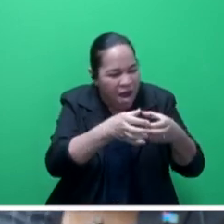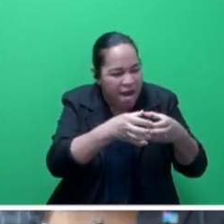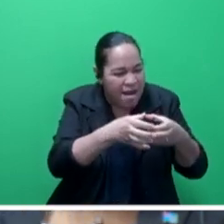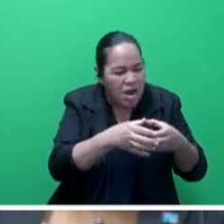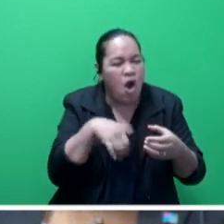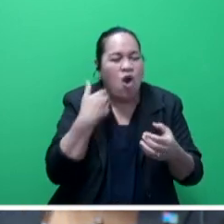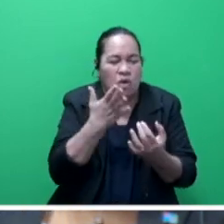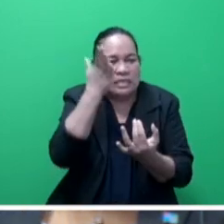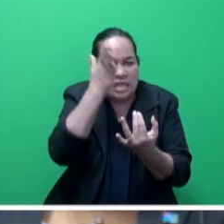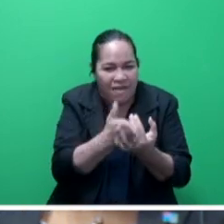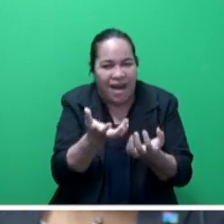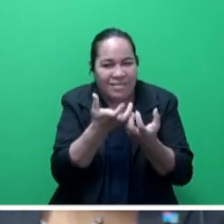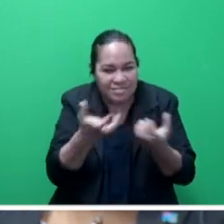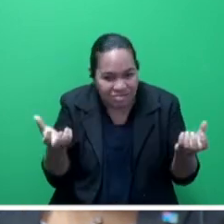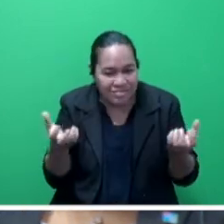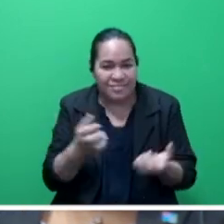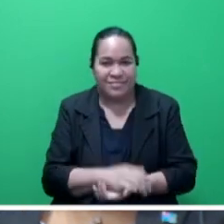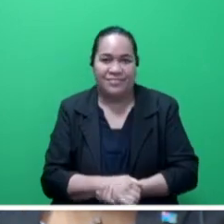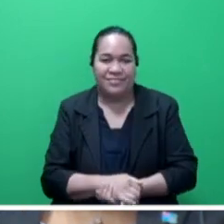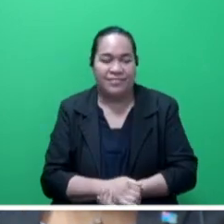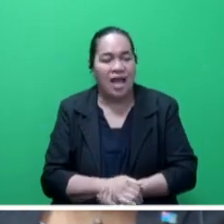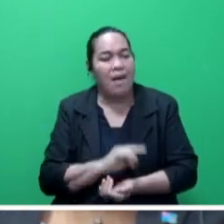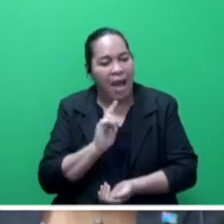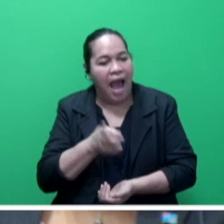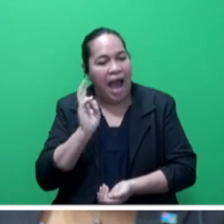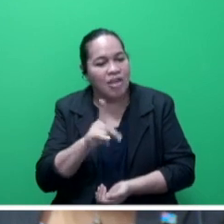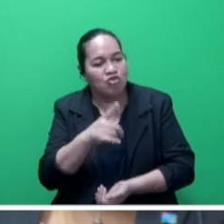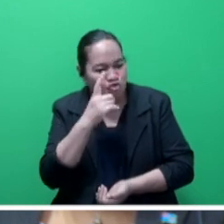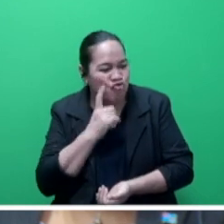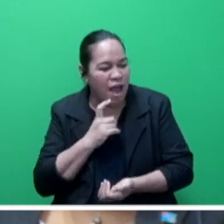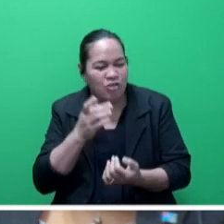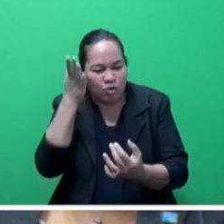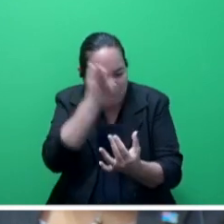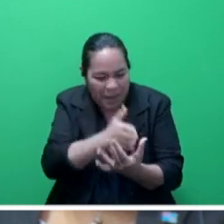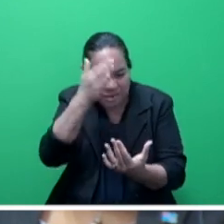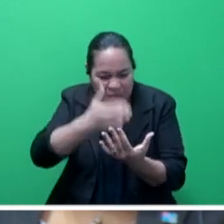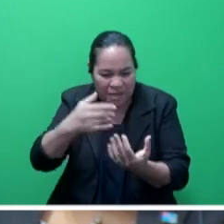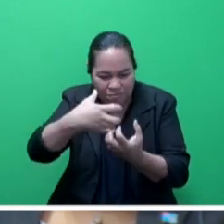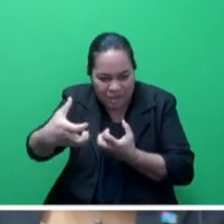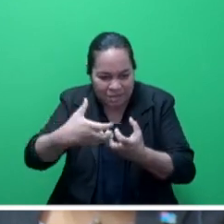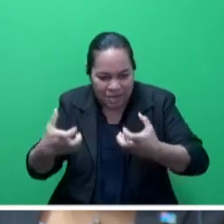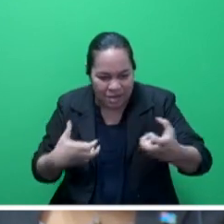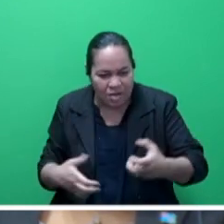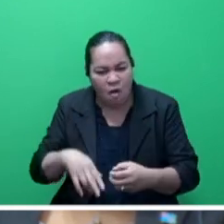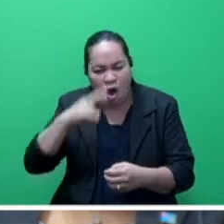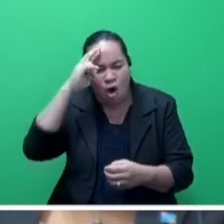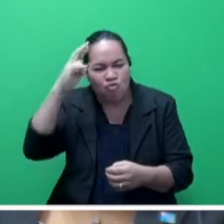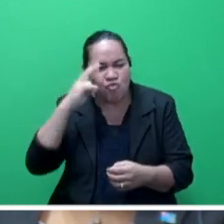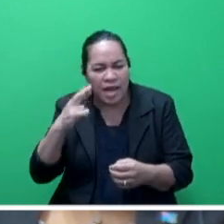Divisiveness. Yet again, and they're still trying to split the people of Fiji on the base of racial lines,